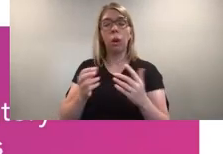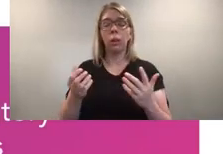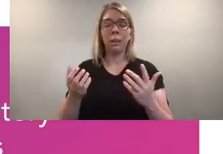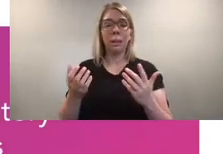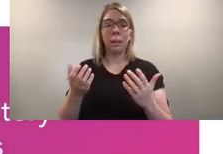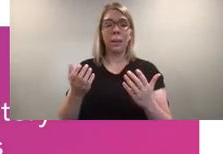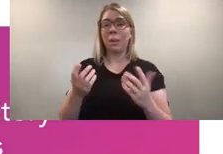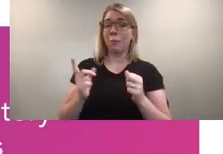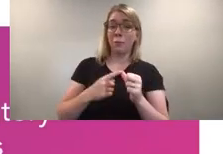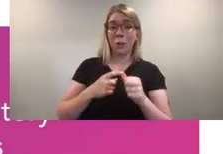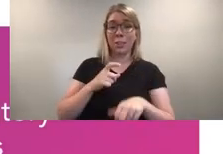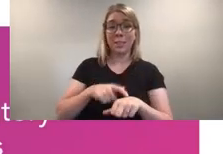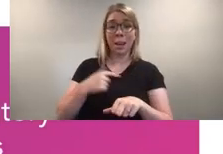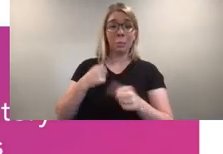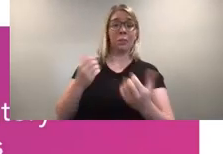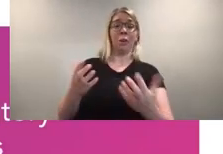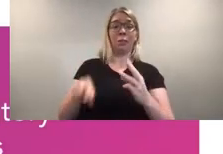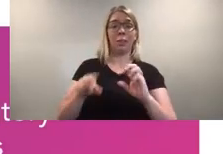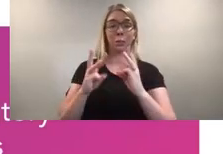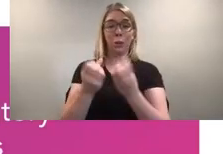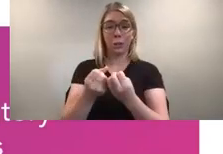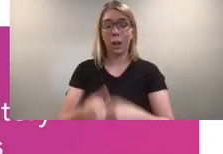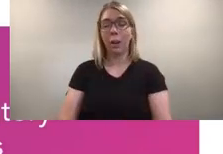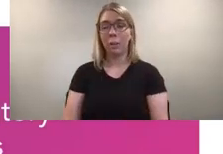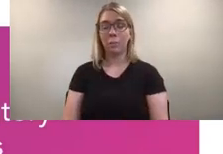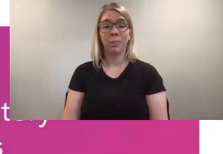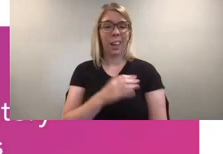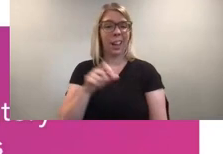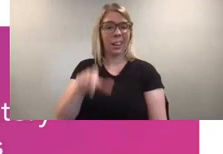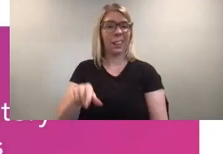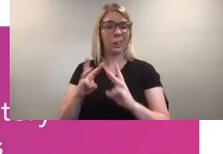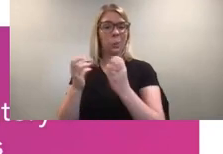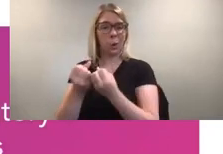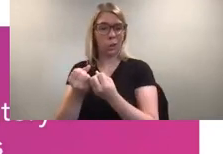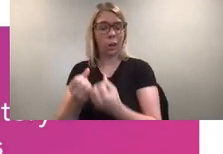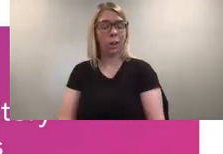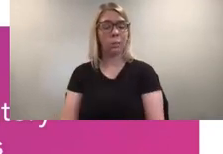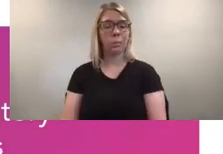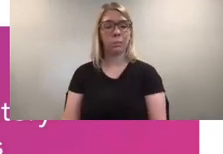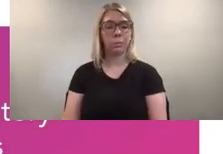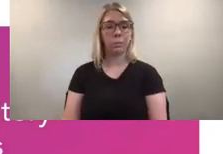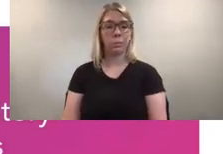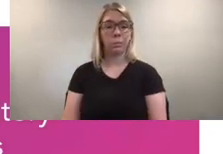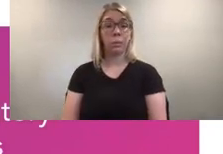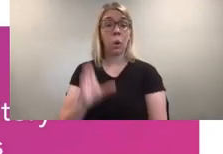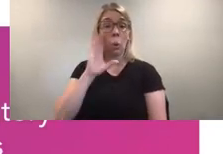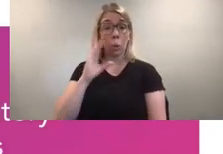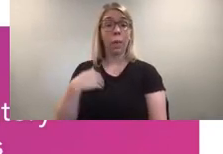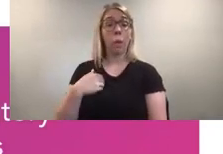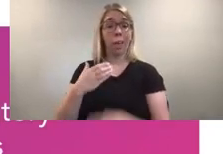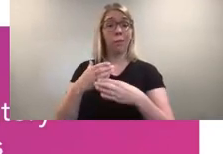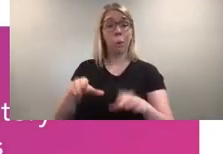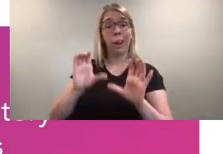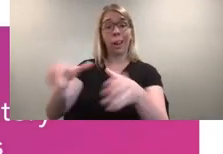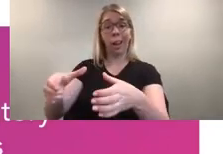works. It's the very first time we've offered that, as well as this workshop. We will have a small group breakout. We will